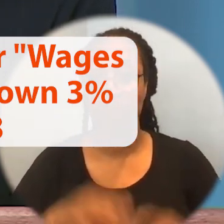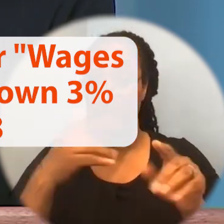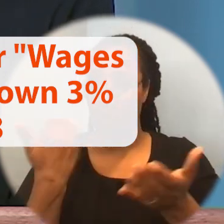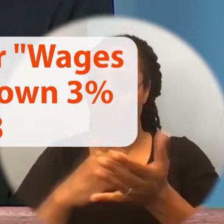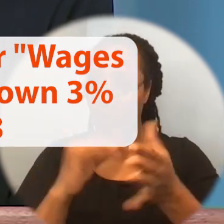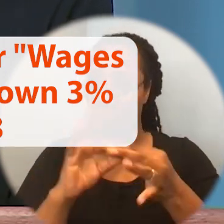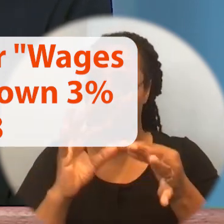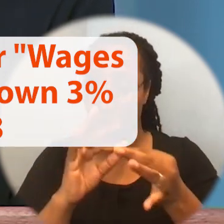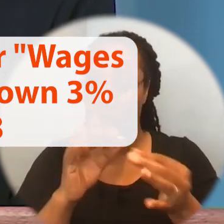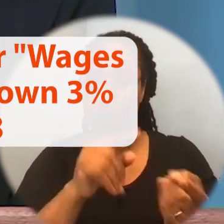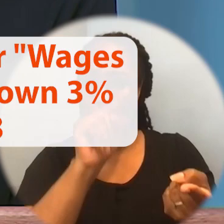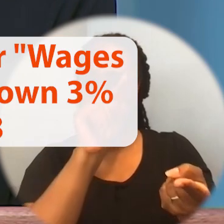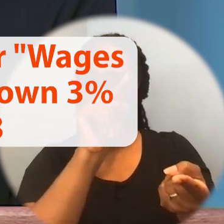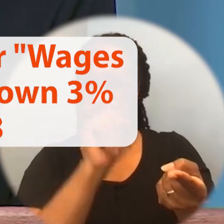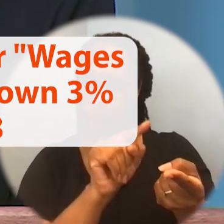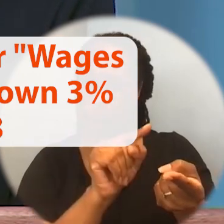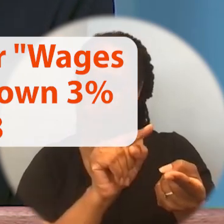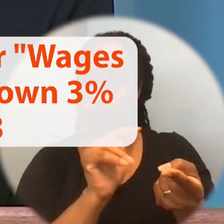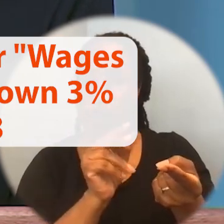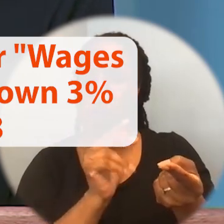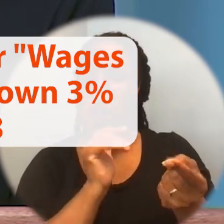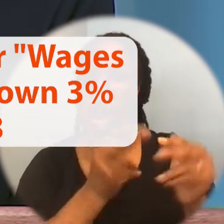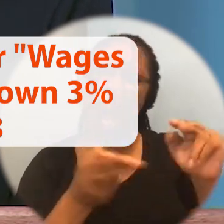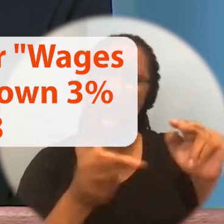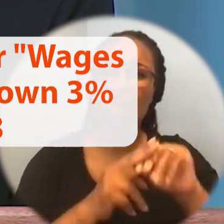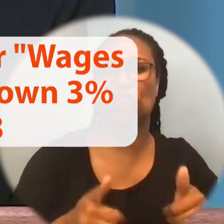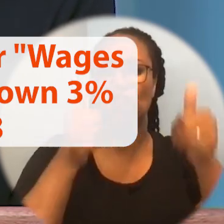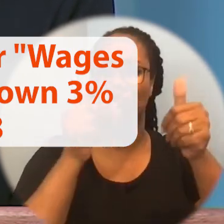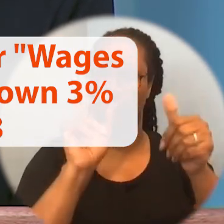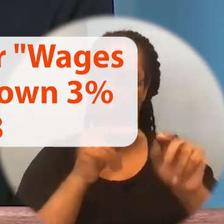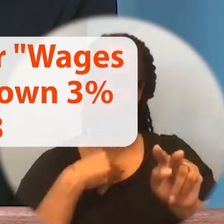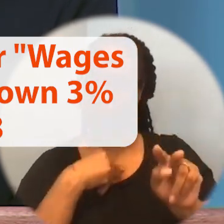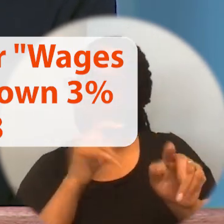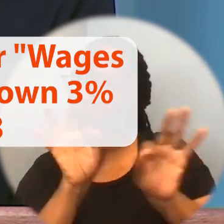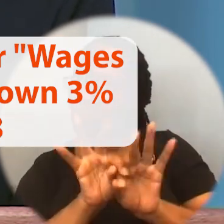going down, but it's certainly something that we're going to monitor and keep a close eye on.